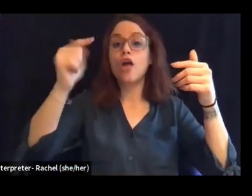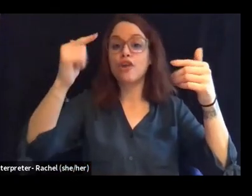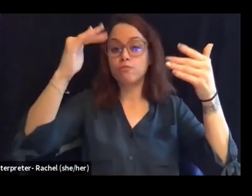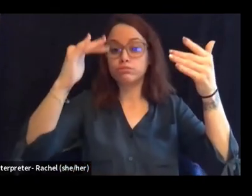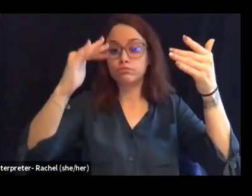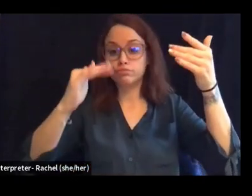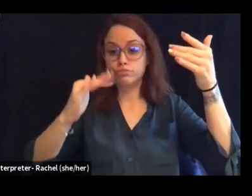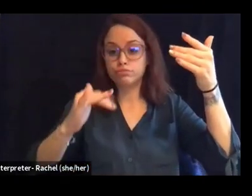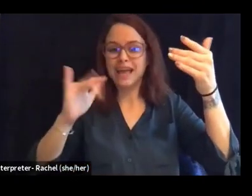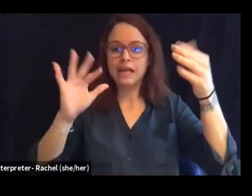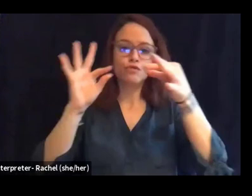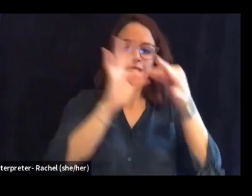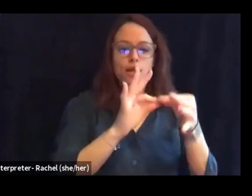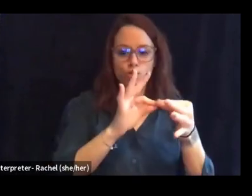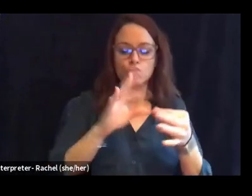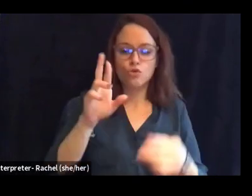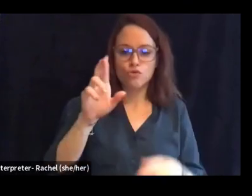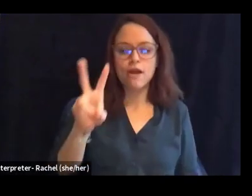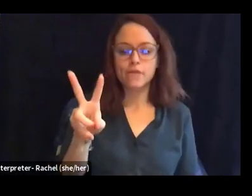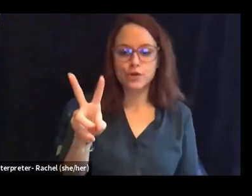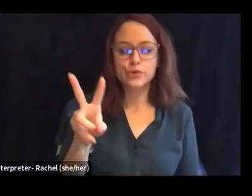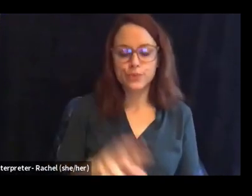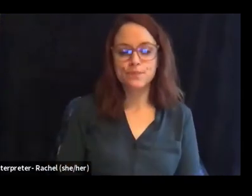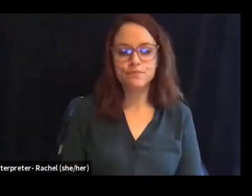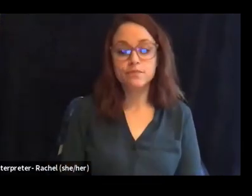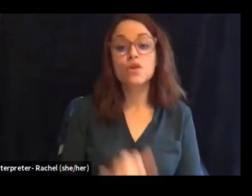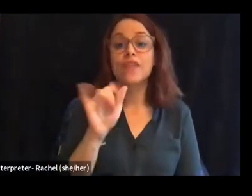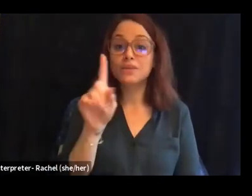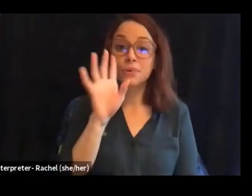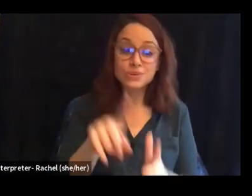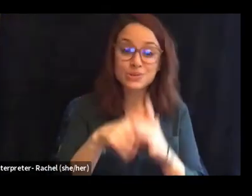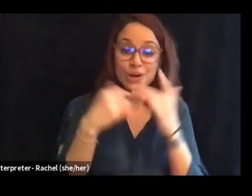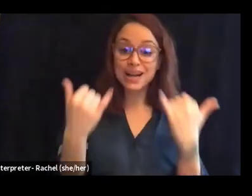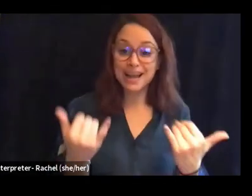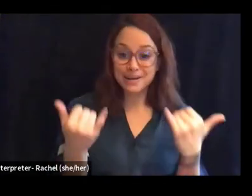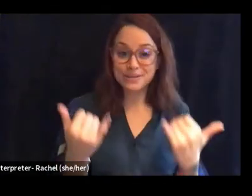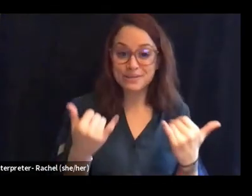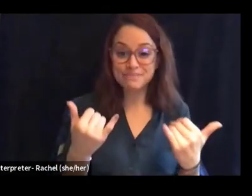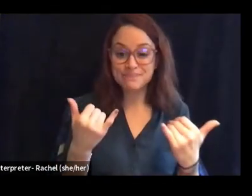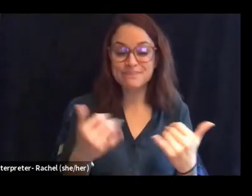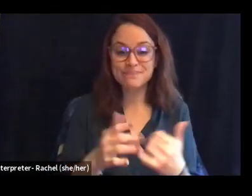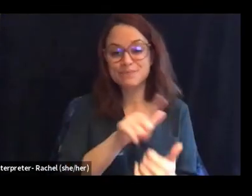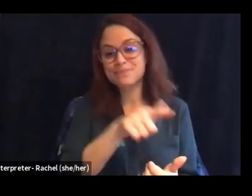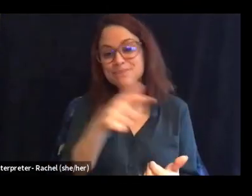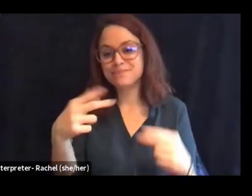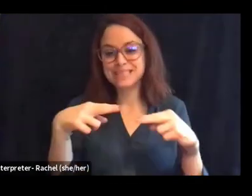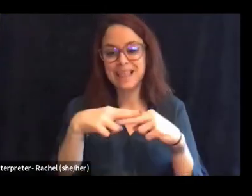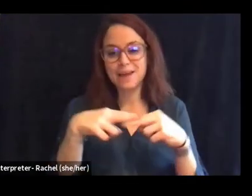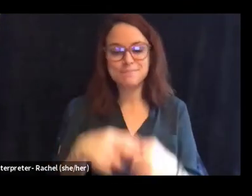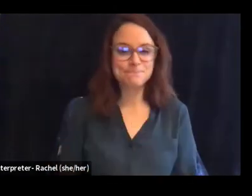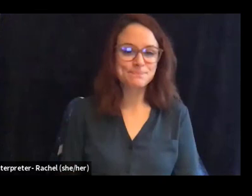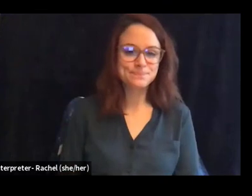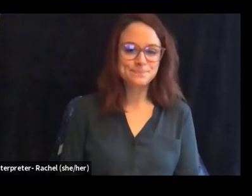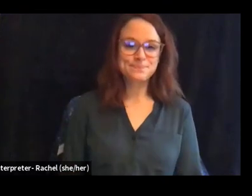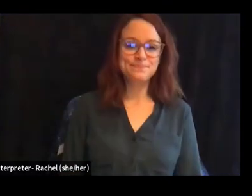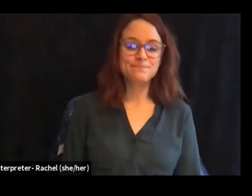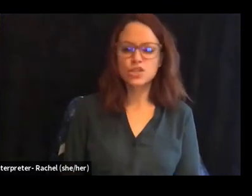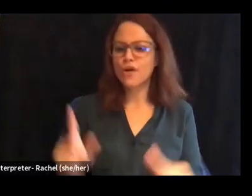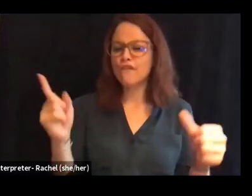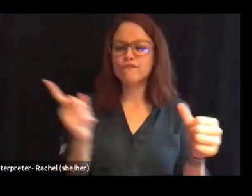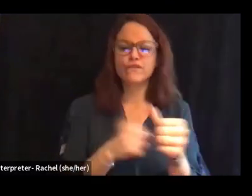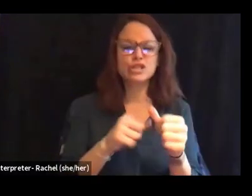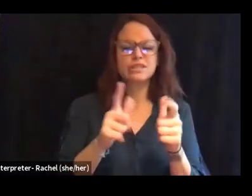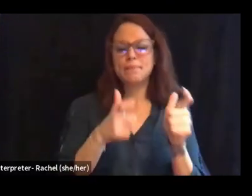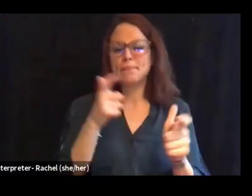revenue. And that's where we're gonna start. And let's kind of kick it off with first a big